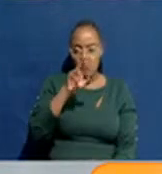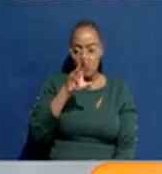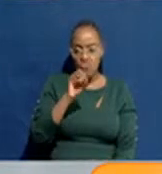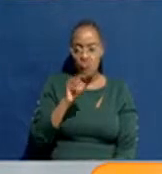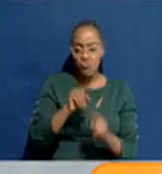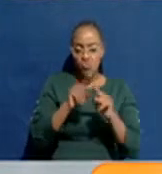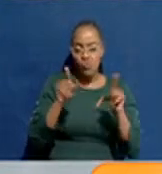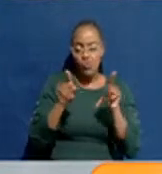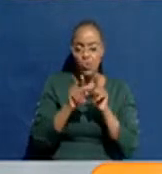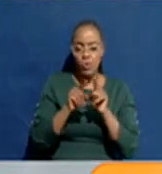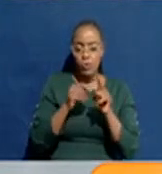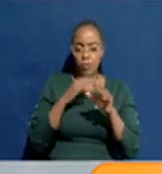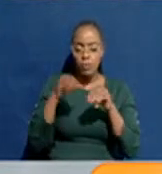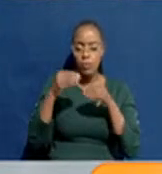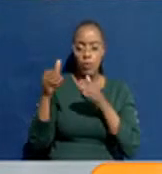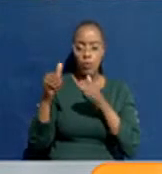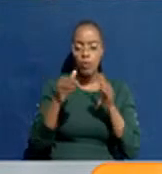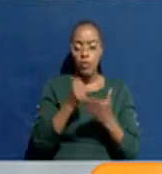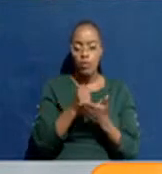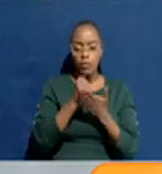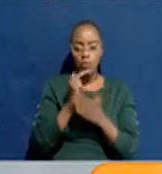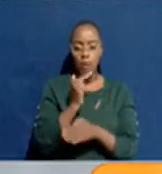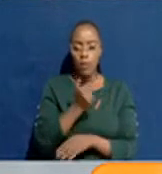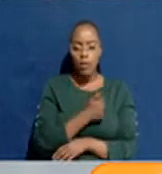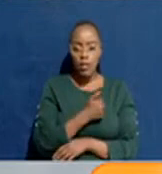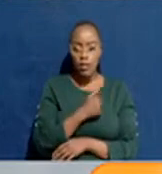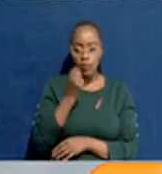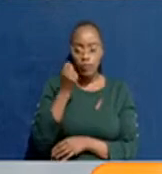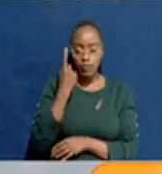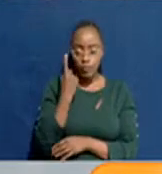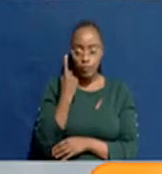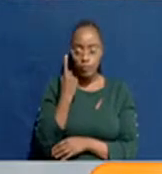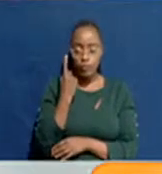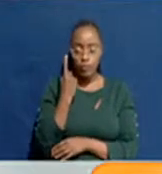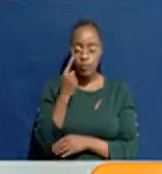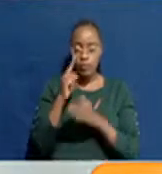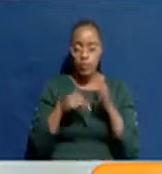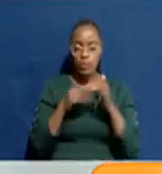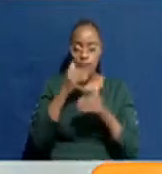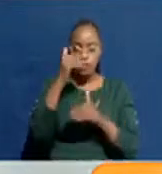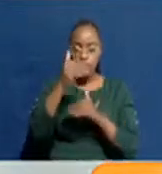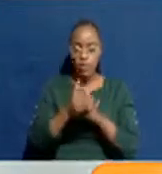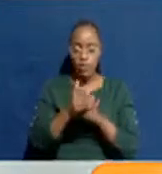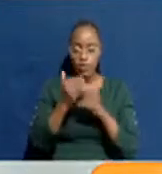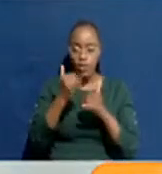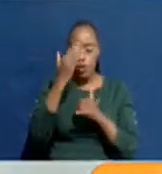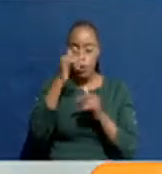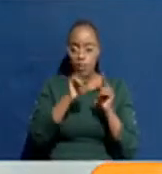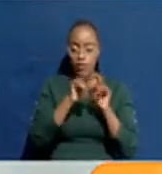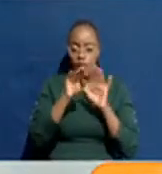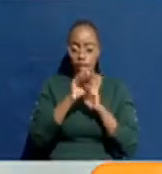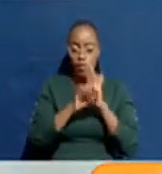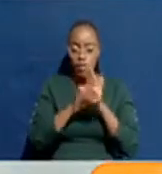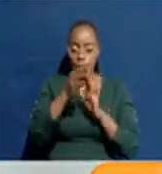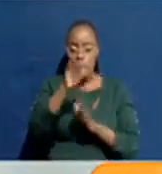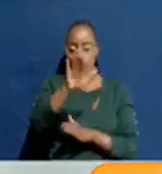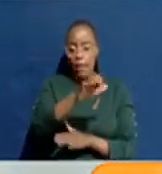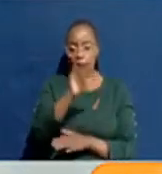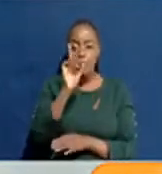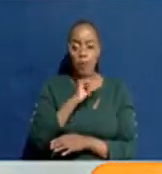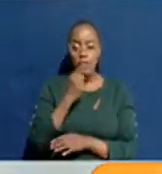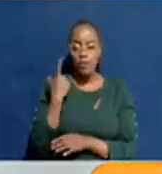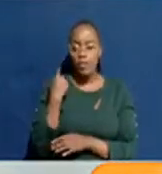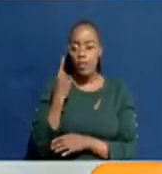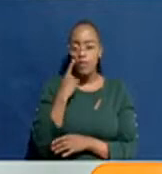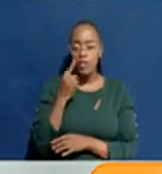I still give the opportunity, but also to help us understand. So now, what next? Because the statement is in the House. I saw the other day the